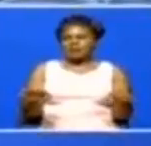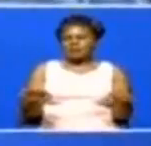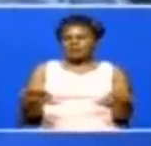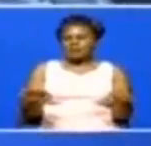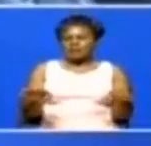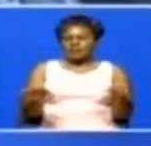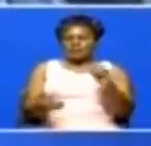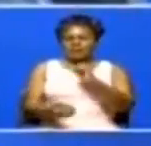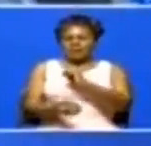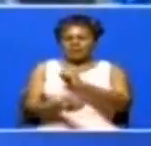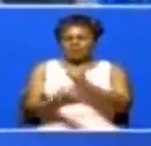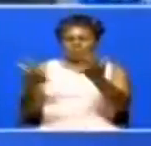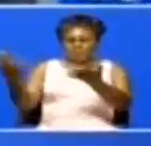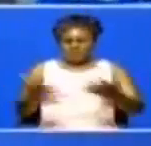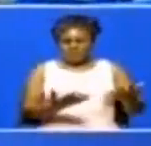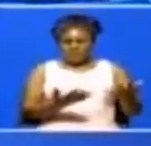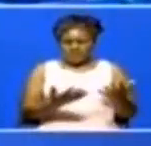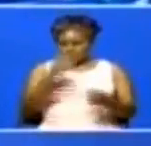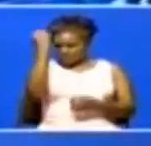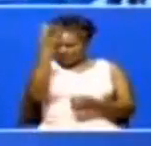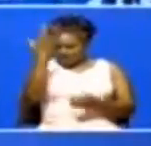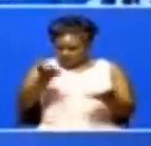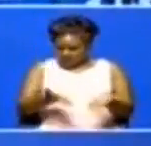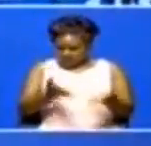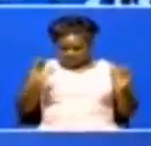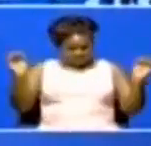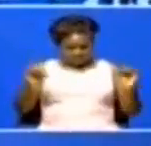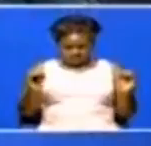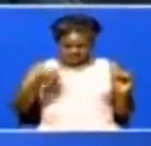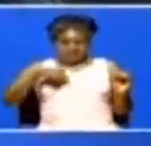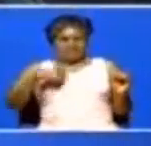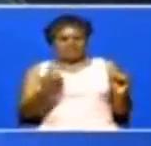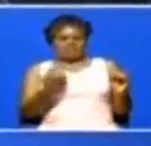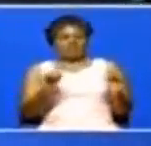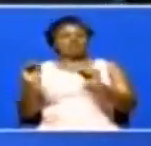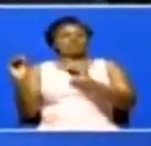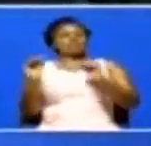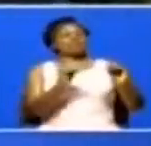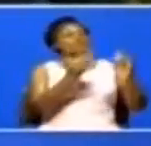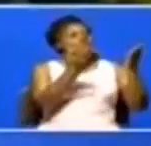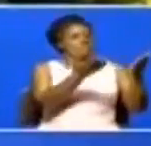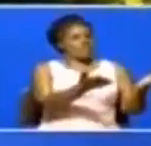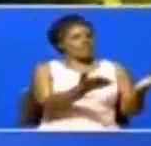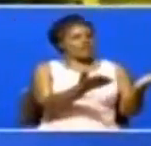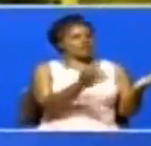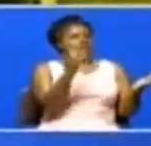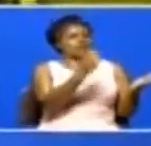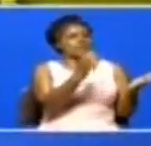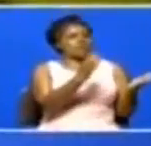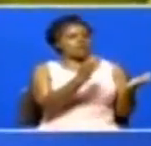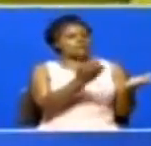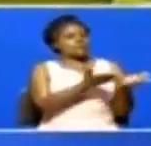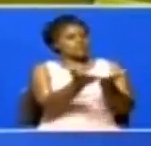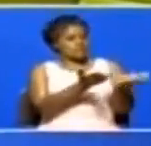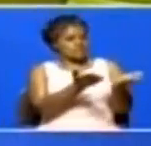advise our customers to bring their tractors to our workshop, but we ourselves, after our customer has been told that the tractor has to be